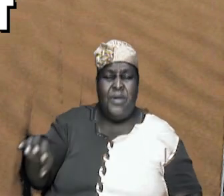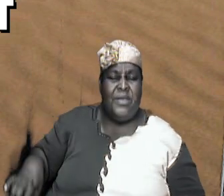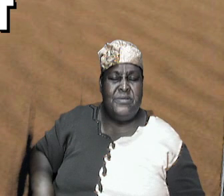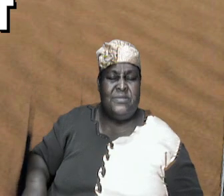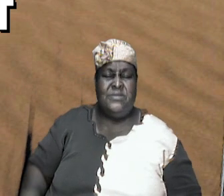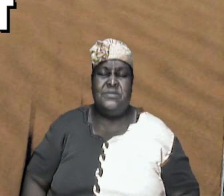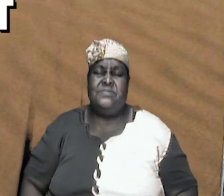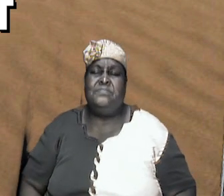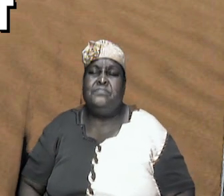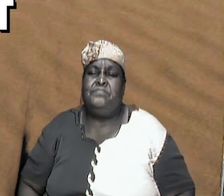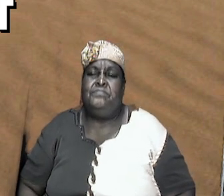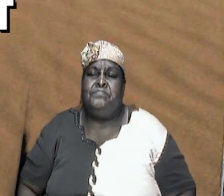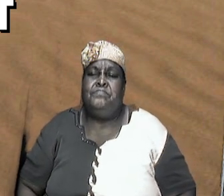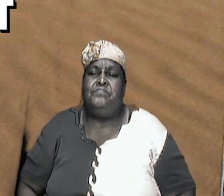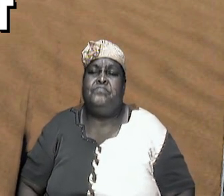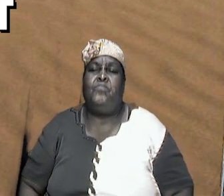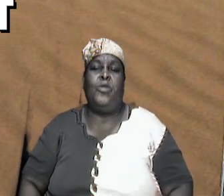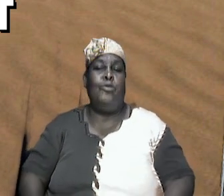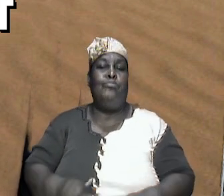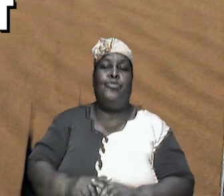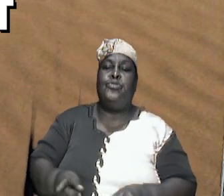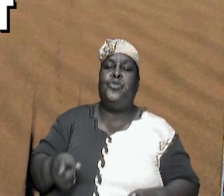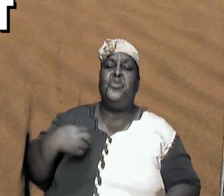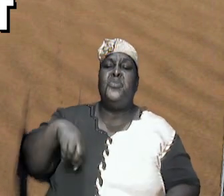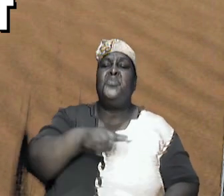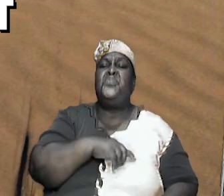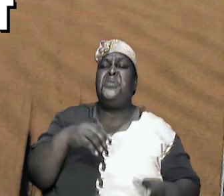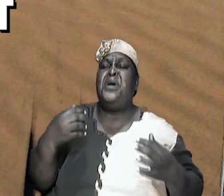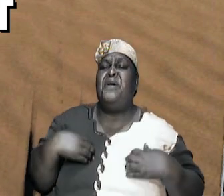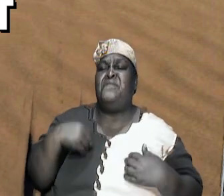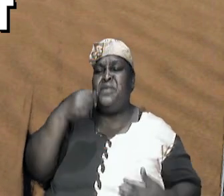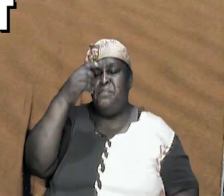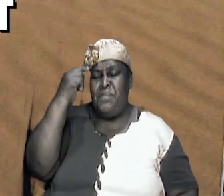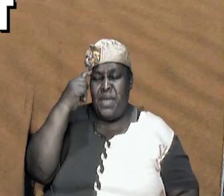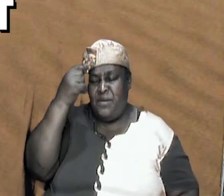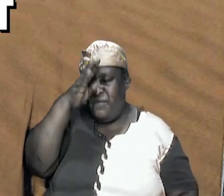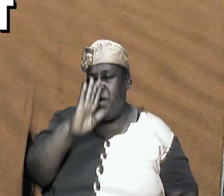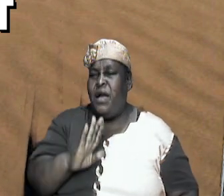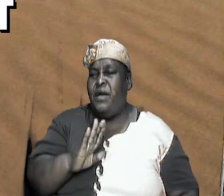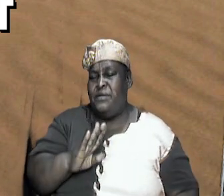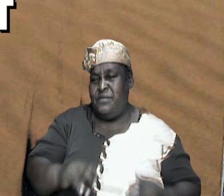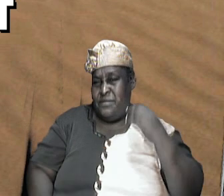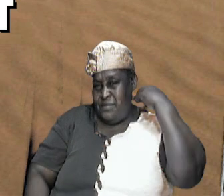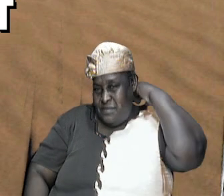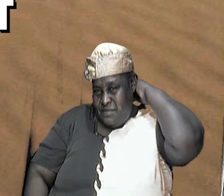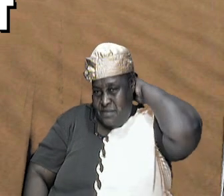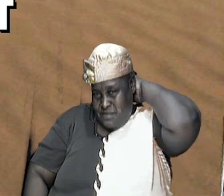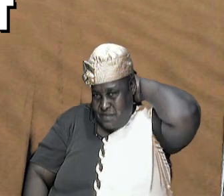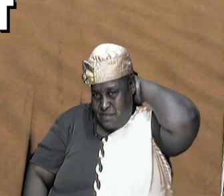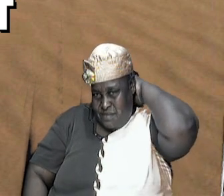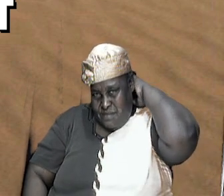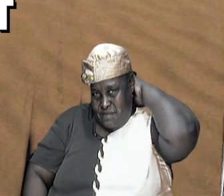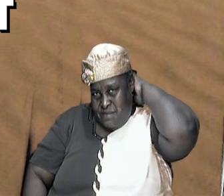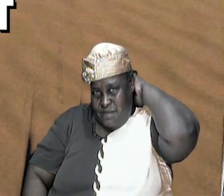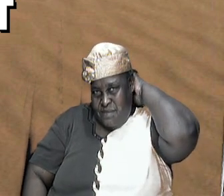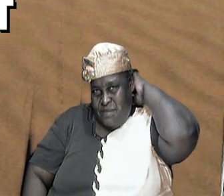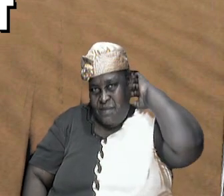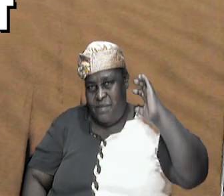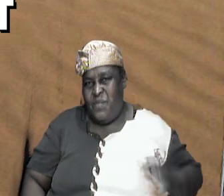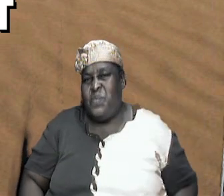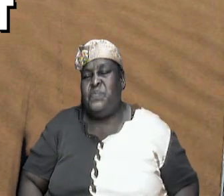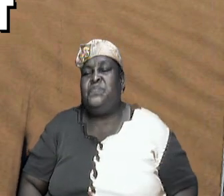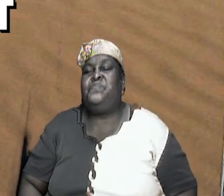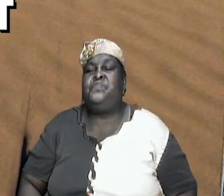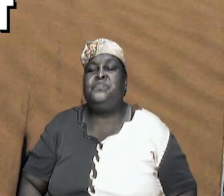Right? But we have the mind of Christ. Let us look at 17.